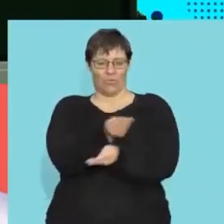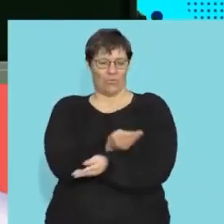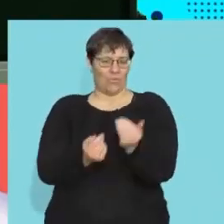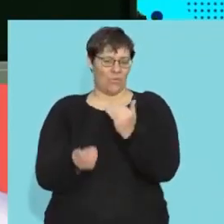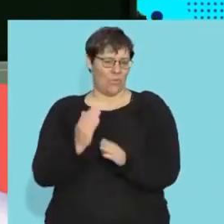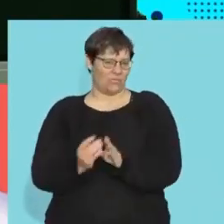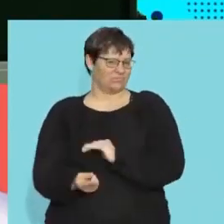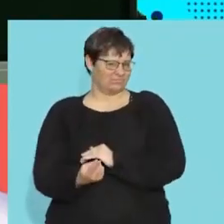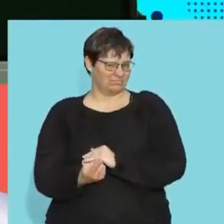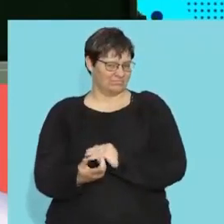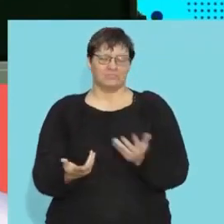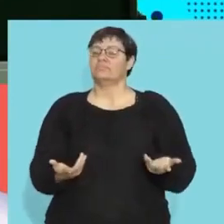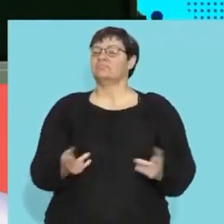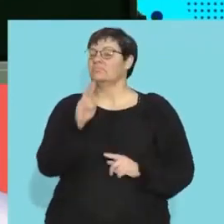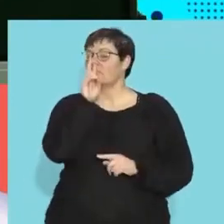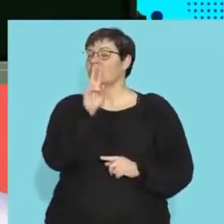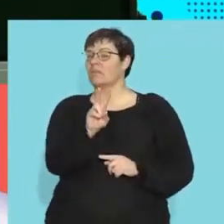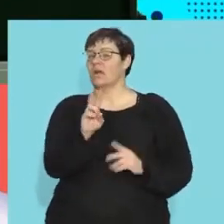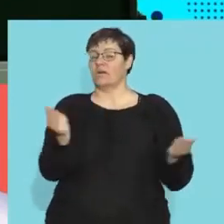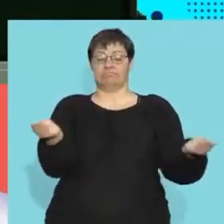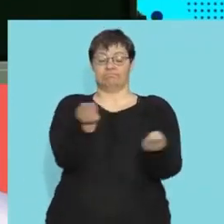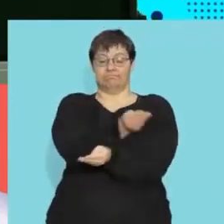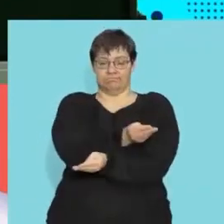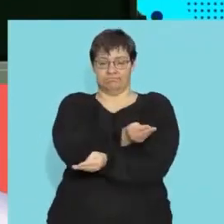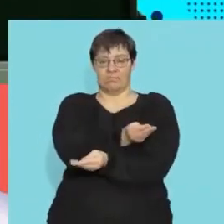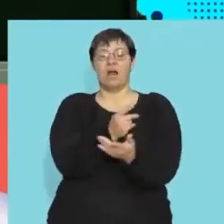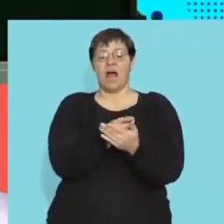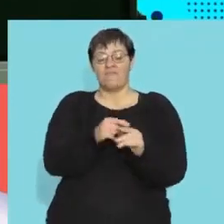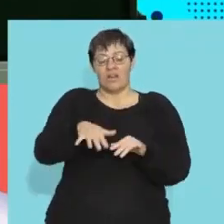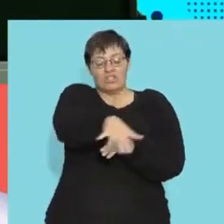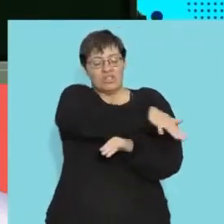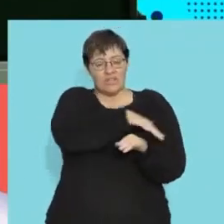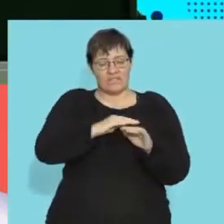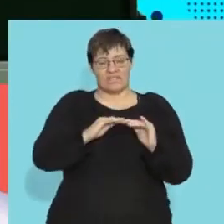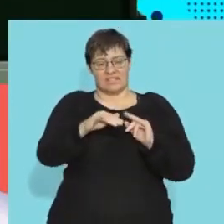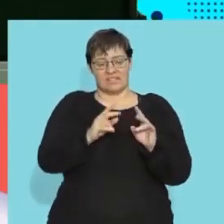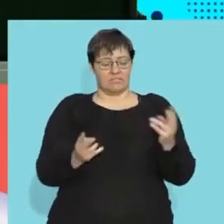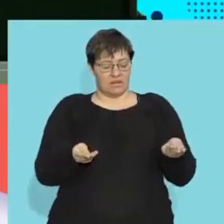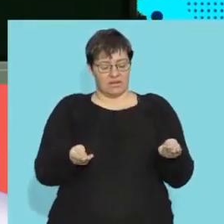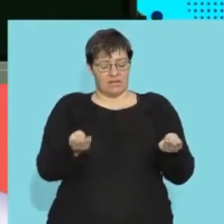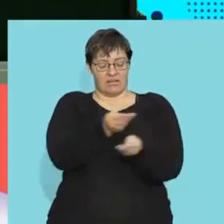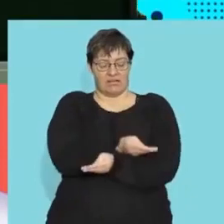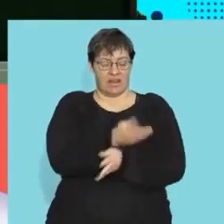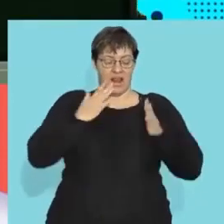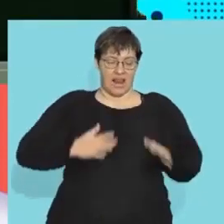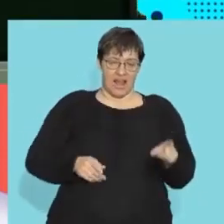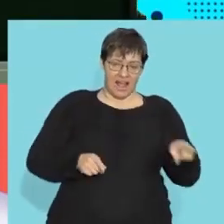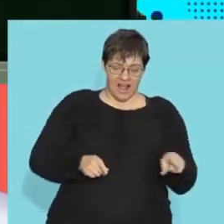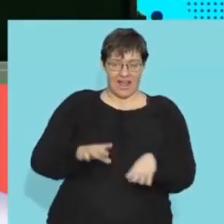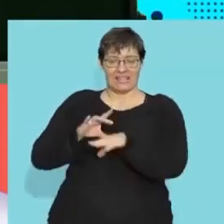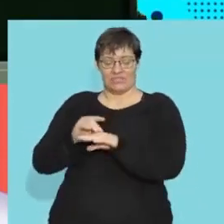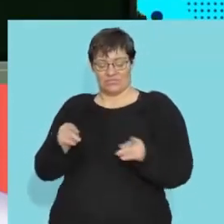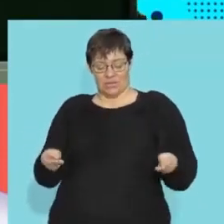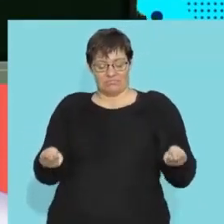works. And that is where we exchange gases over a surface area at both the lung and the